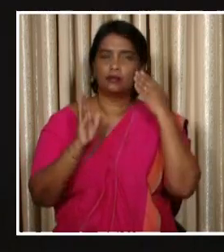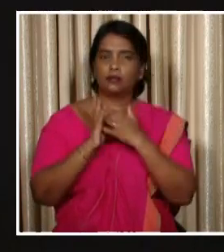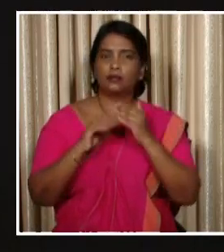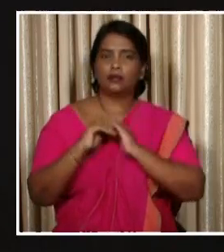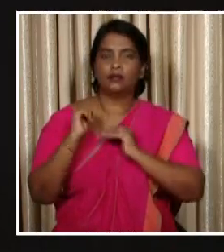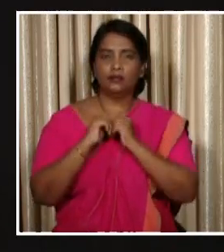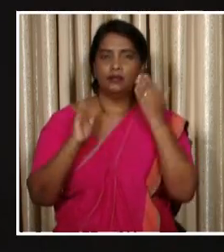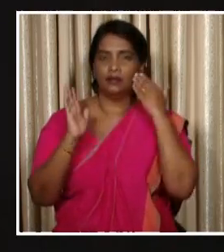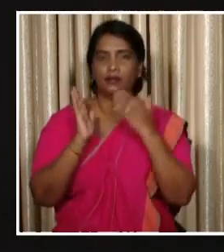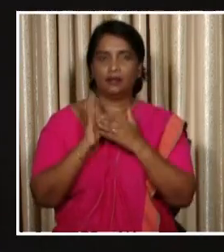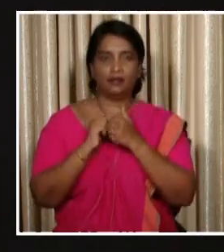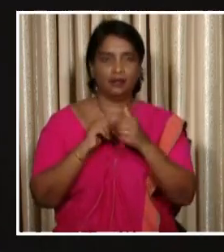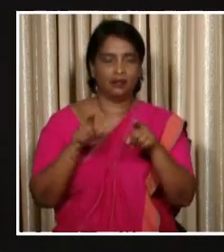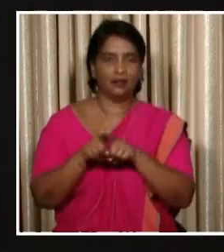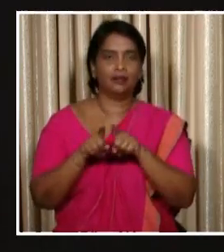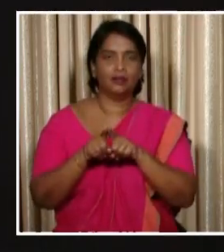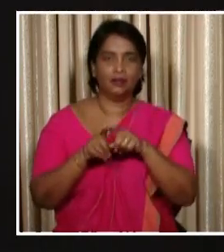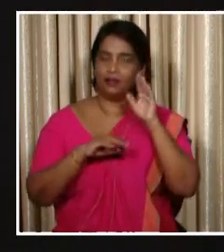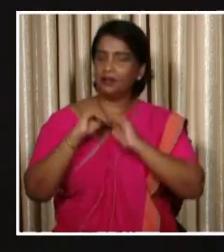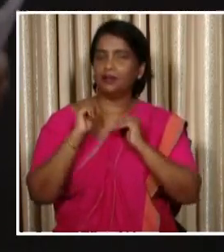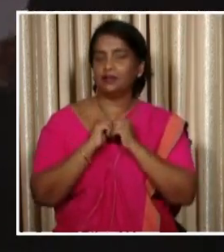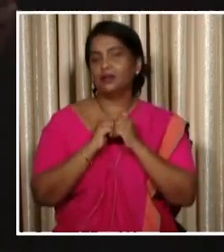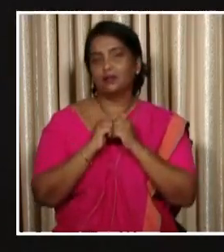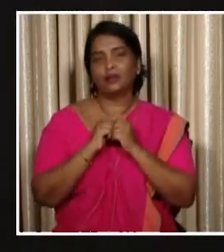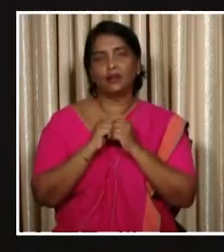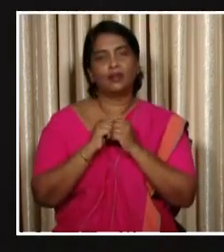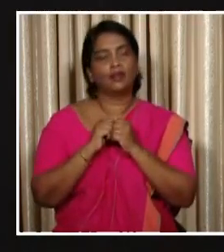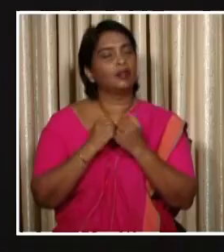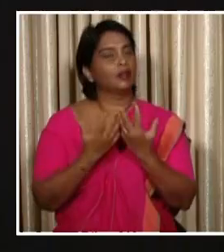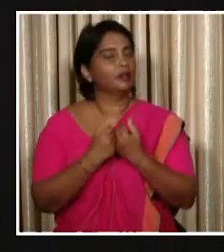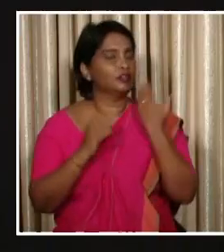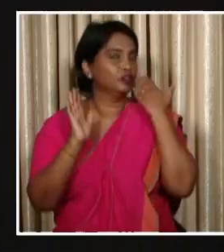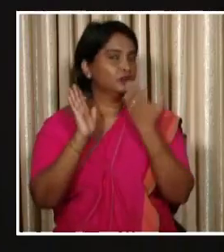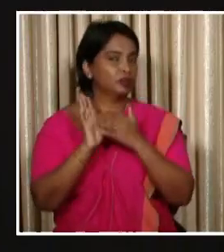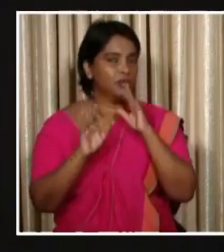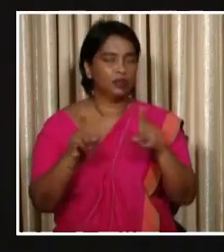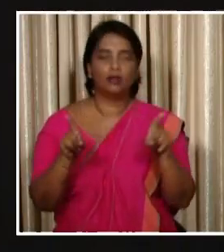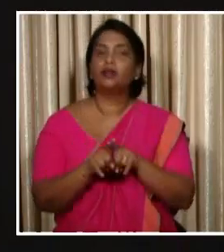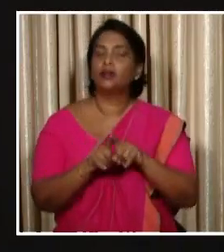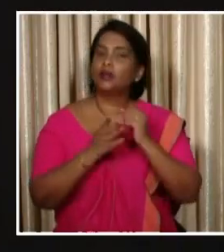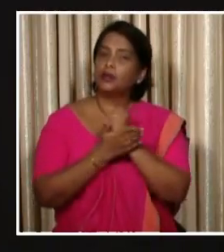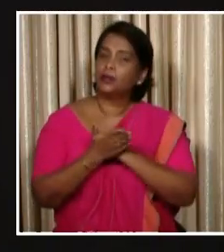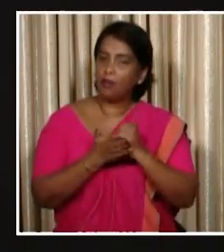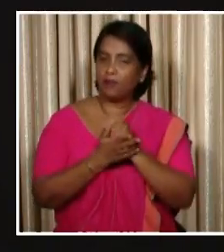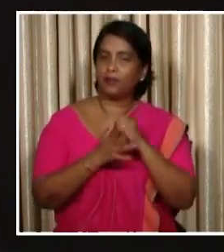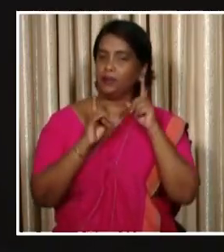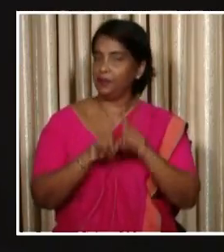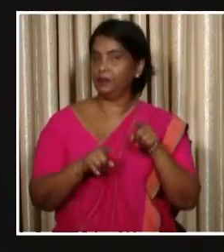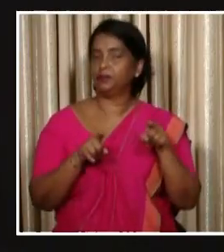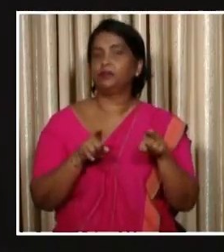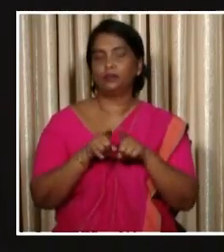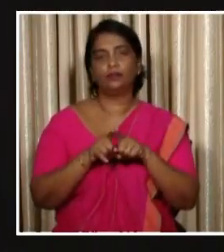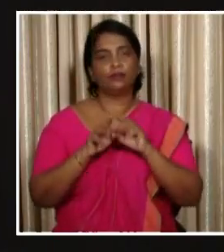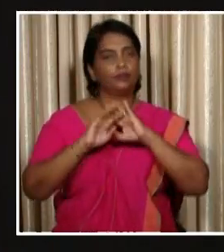to breathe, and the clean country that we are collectively we have embarked on the journey through the Clean Sri